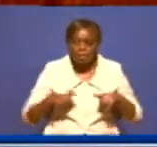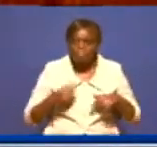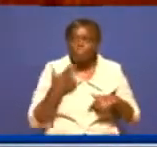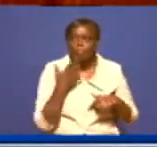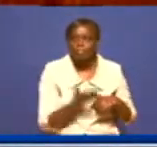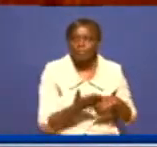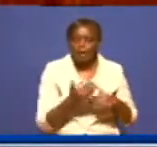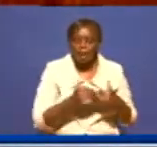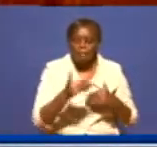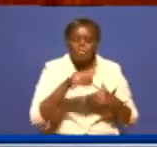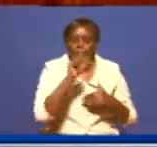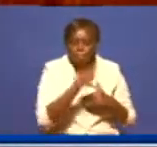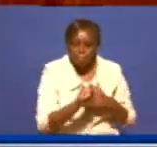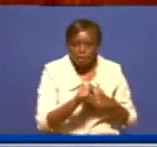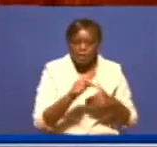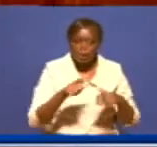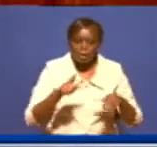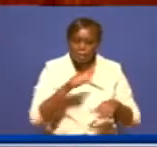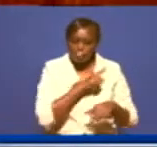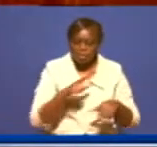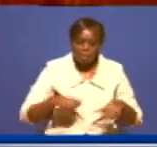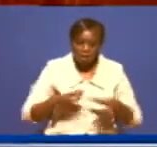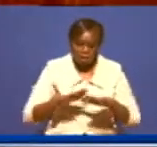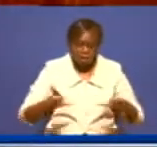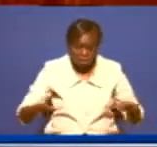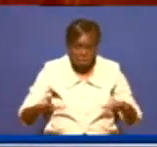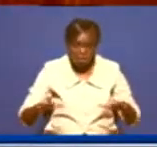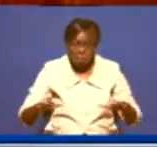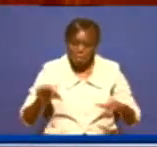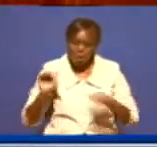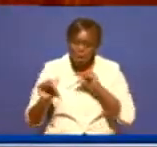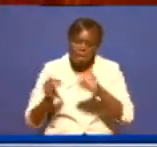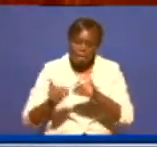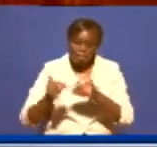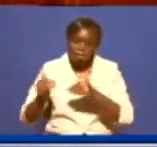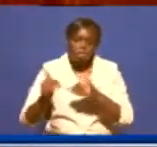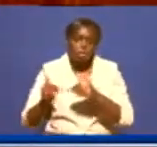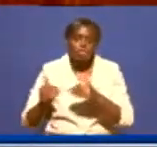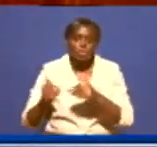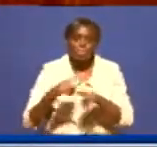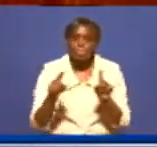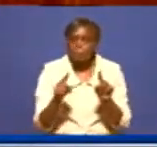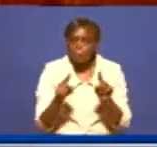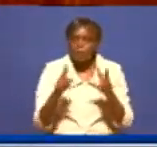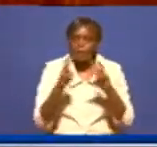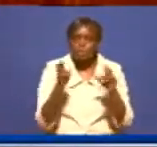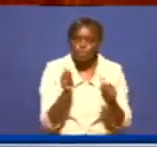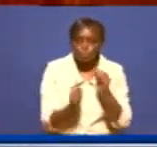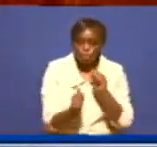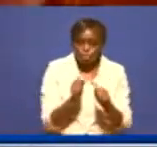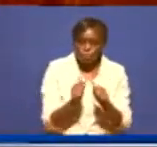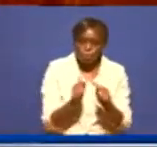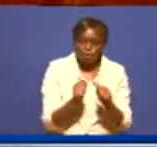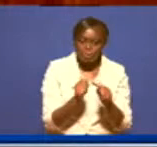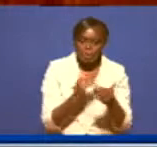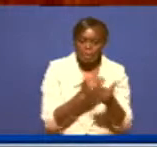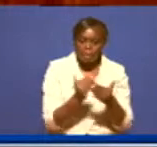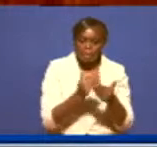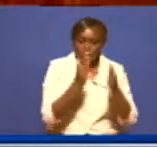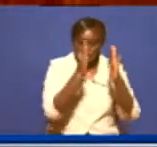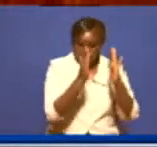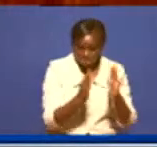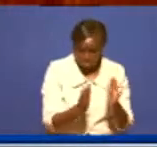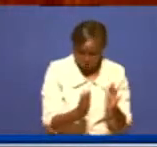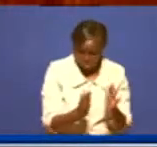extended if the landlord goes back to the tribunal and seek for an extension. But these are issues that the tenants and the